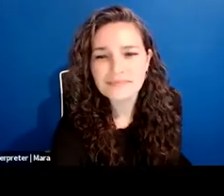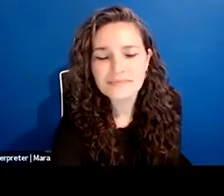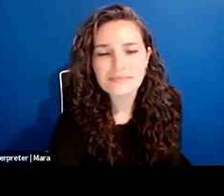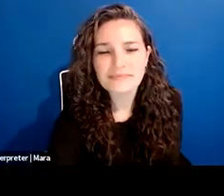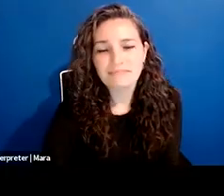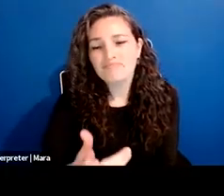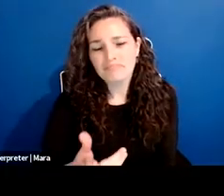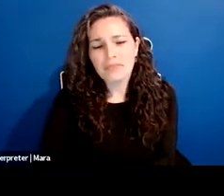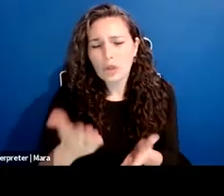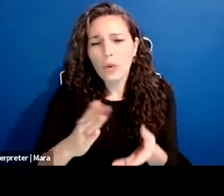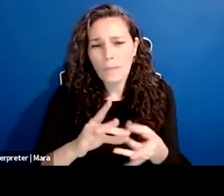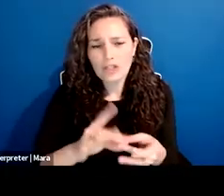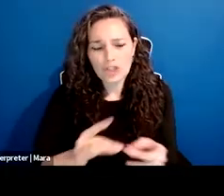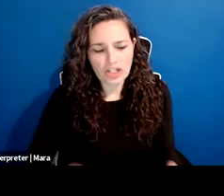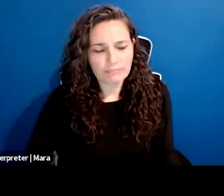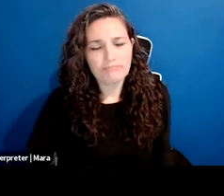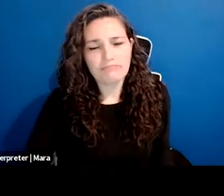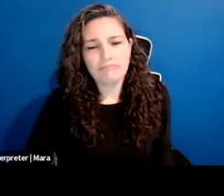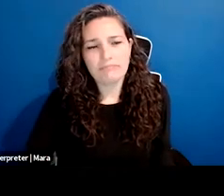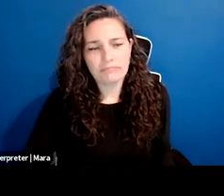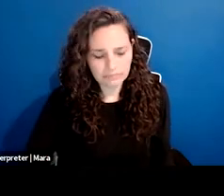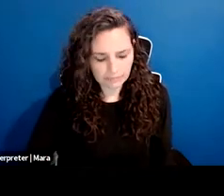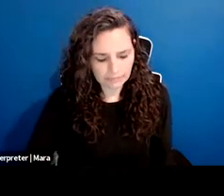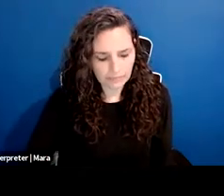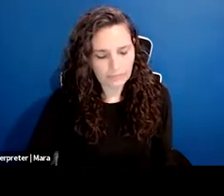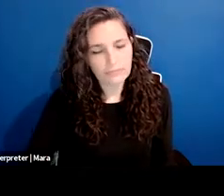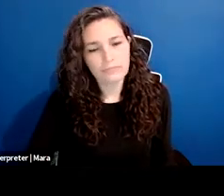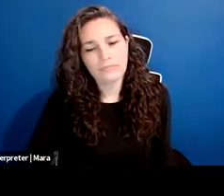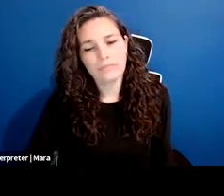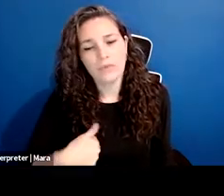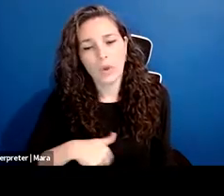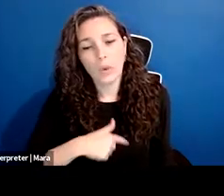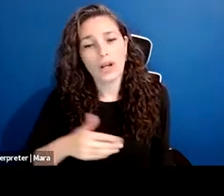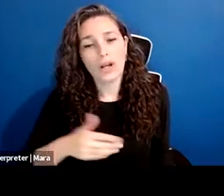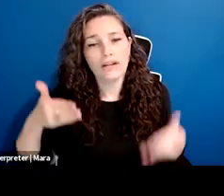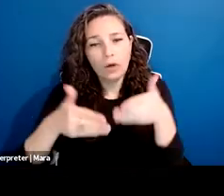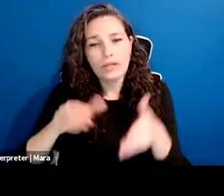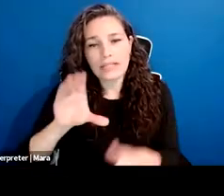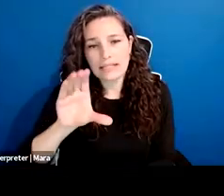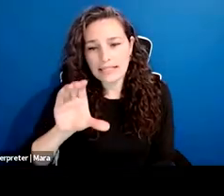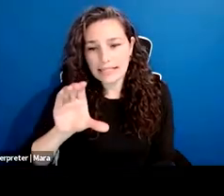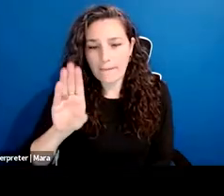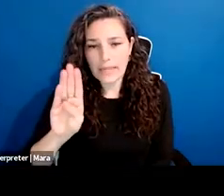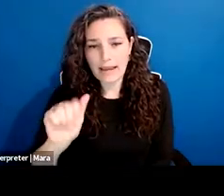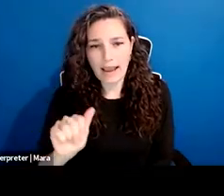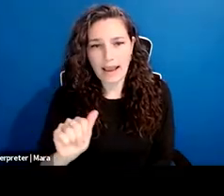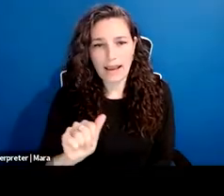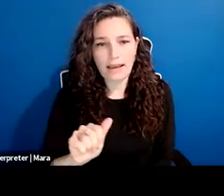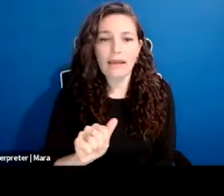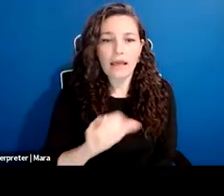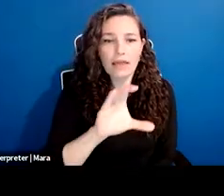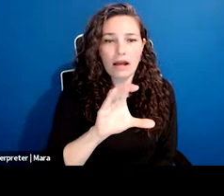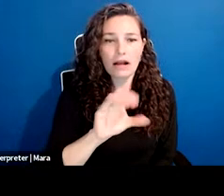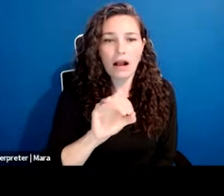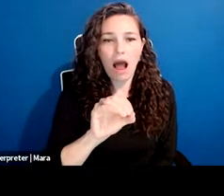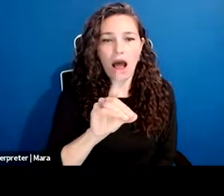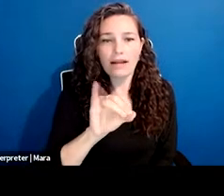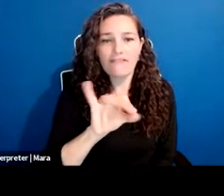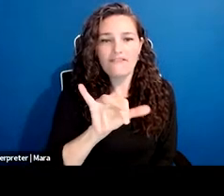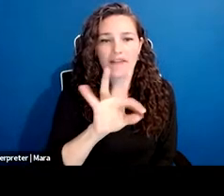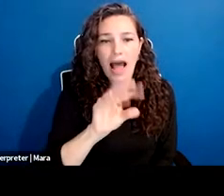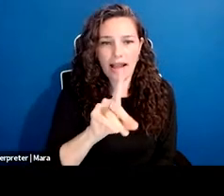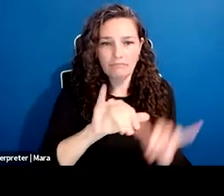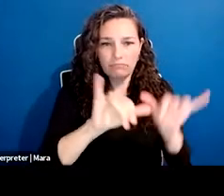So as you mentioned, we're going to mostly talk about the CBA today, and the CBA stands for Codified Basic Agreement. The